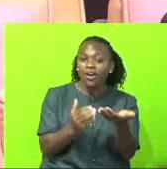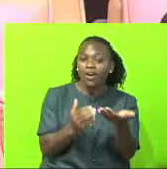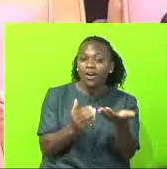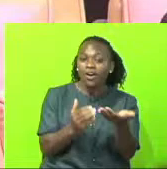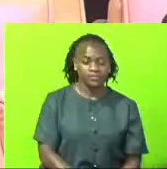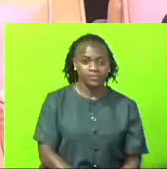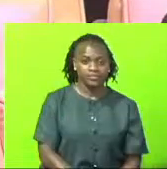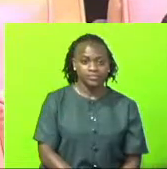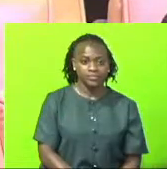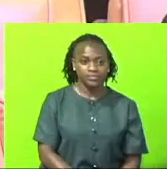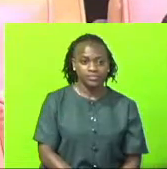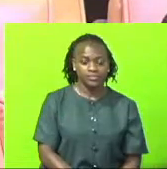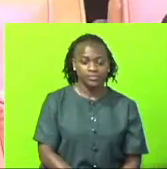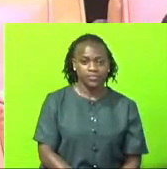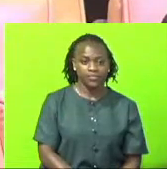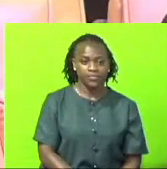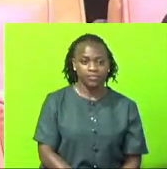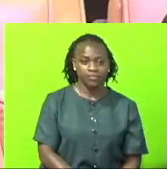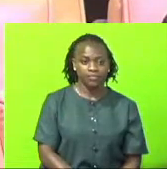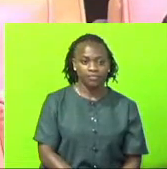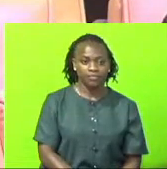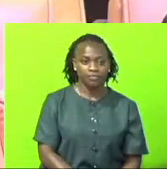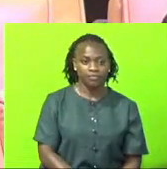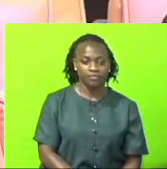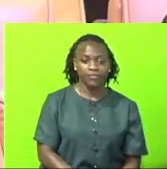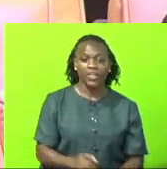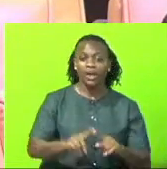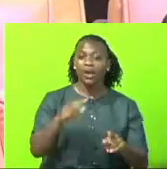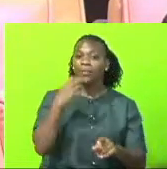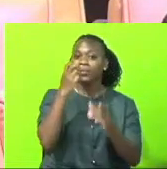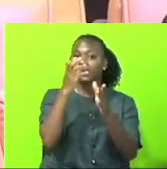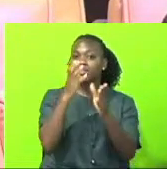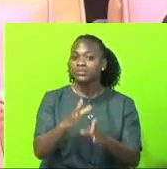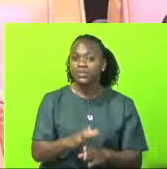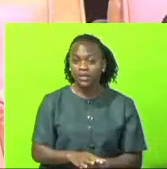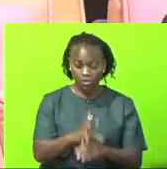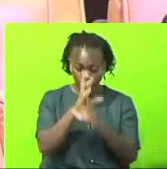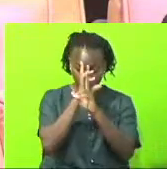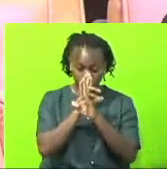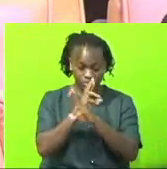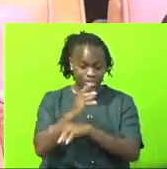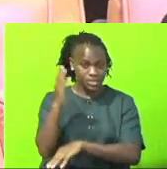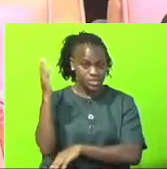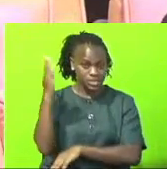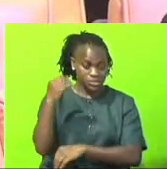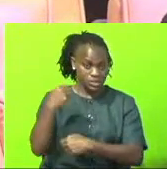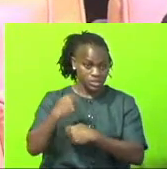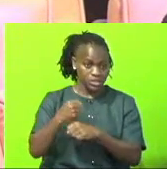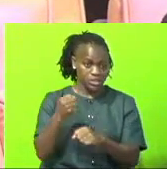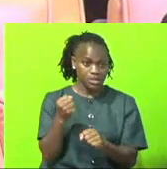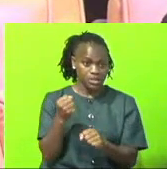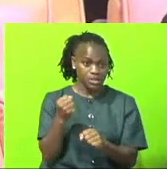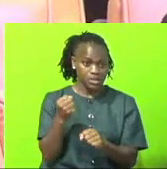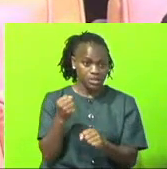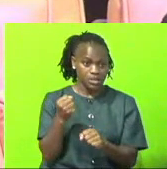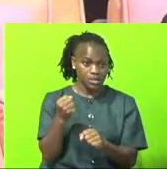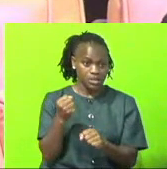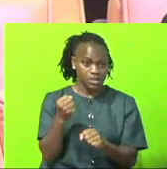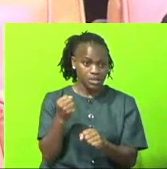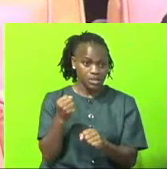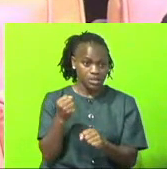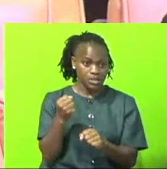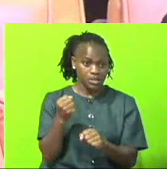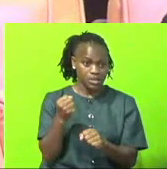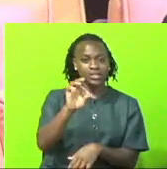Speaker, with respect, this is a statement that has been made under Order 93 of our standing